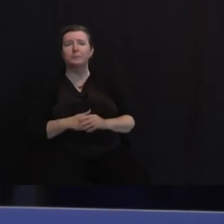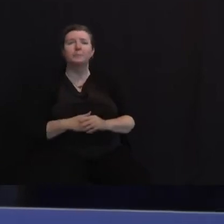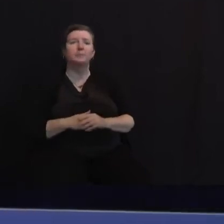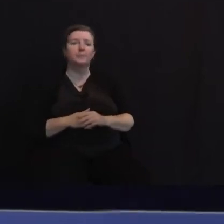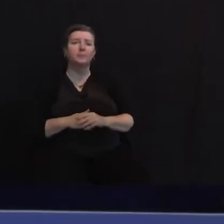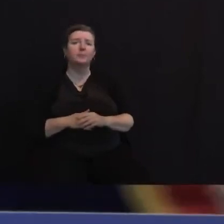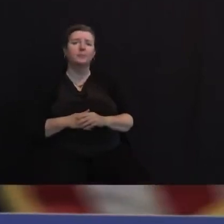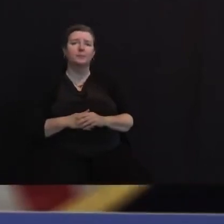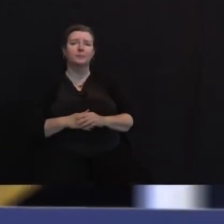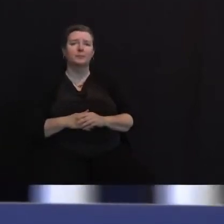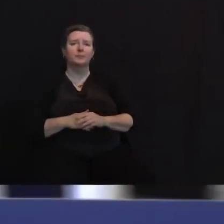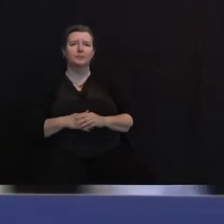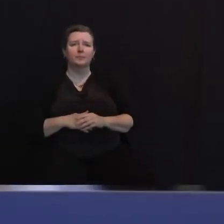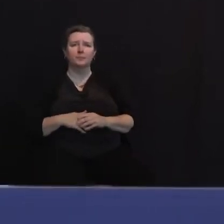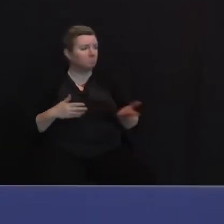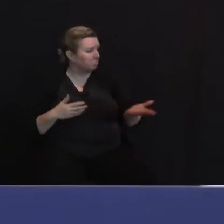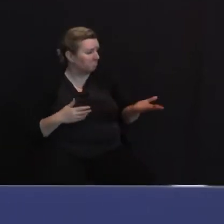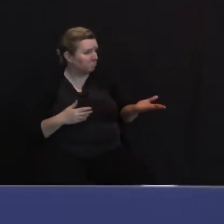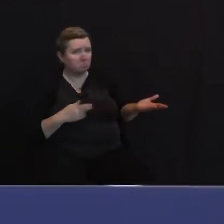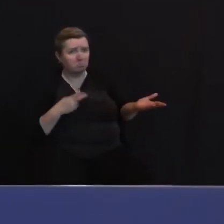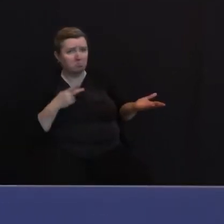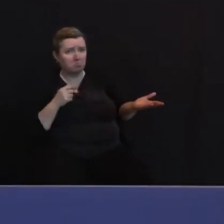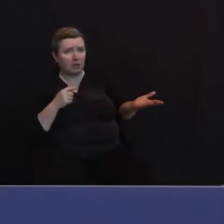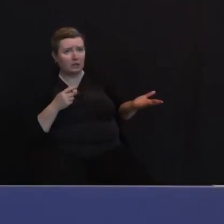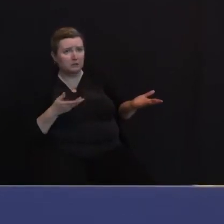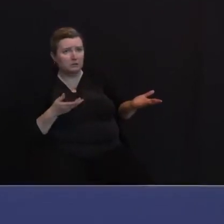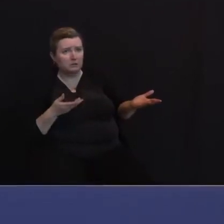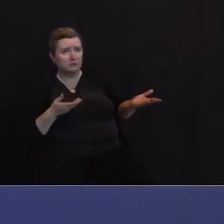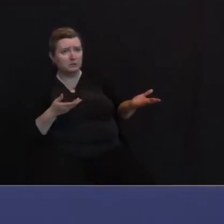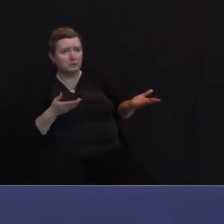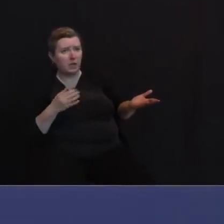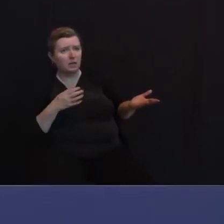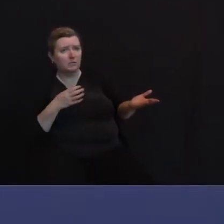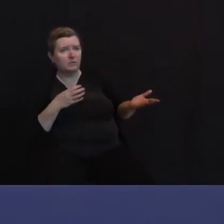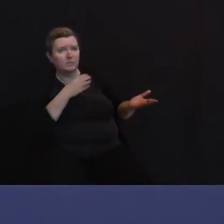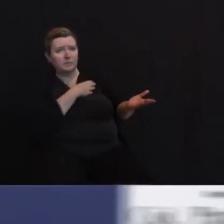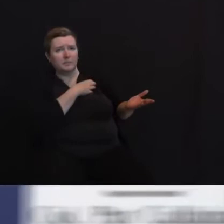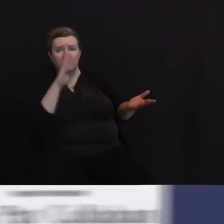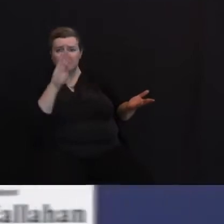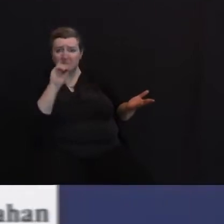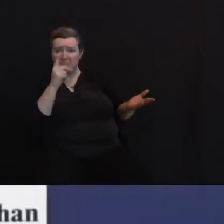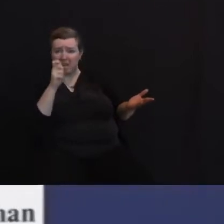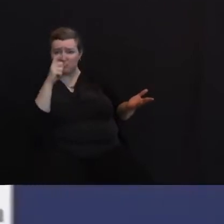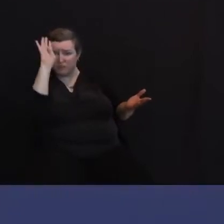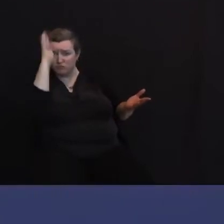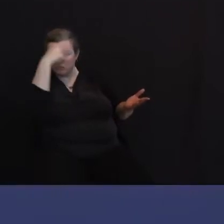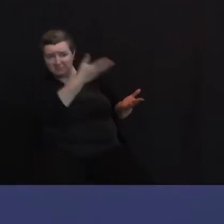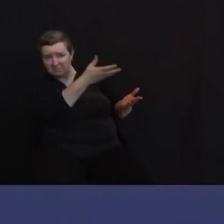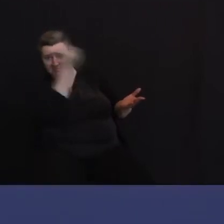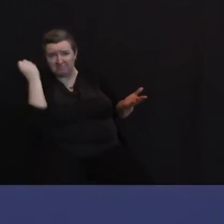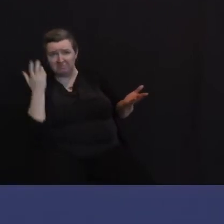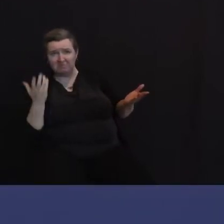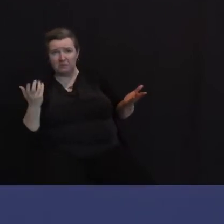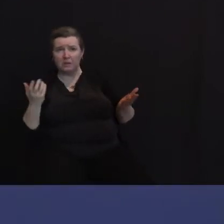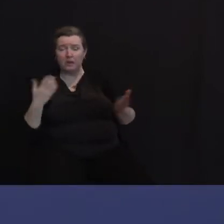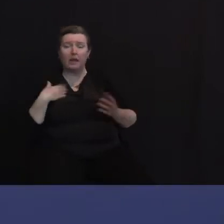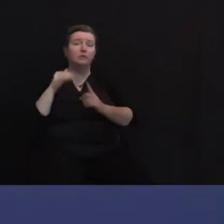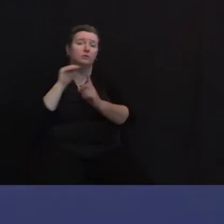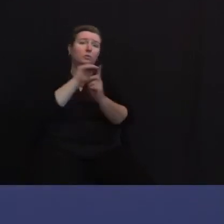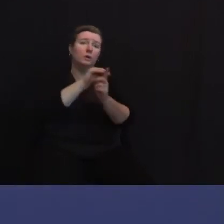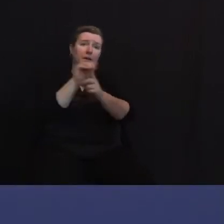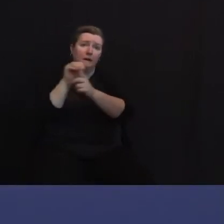Pat, do you want to address the trooper badge? Certainly. And I just remind Brian and everybody else who asked, that came